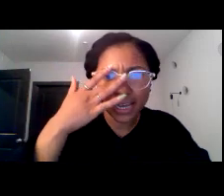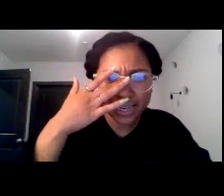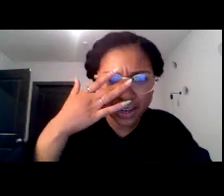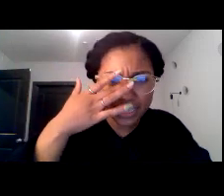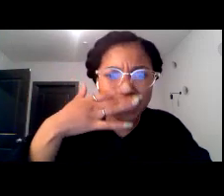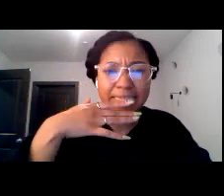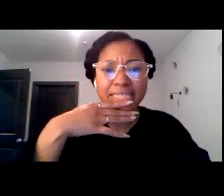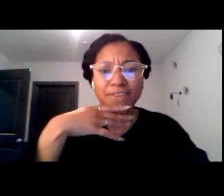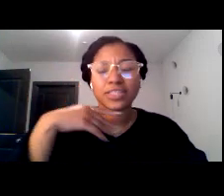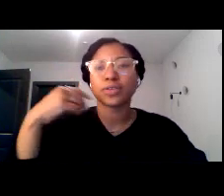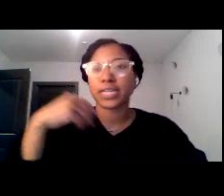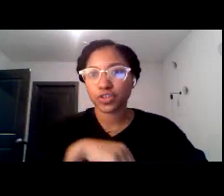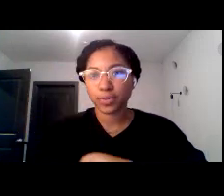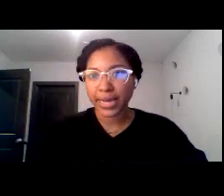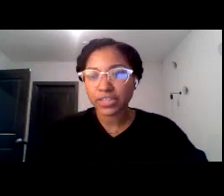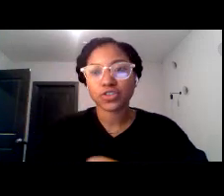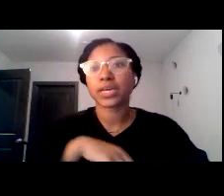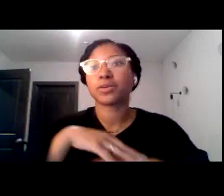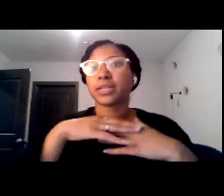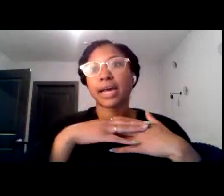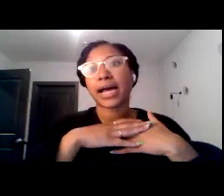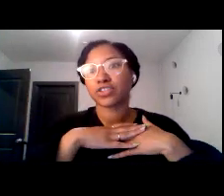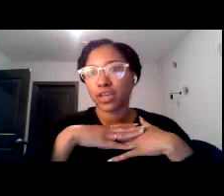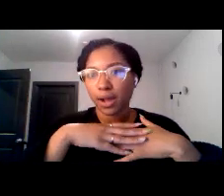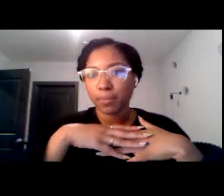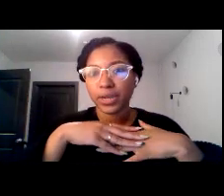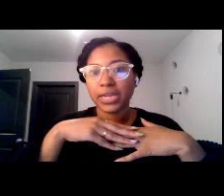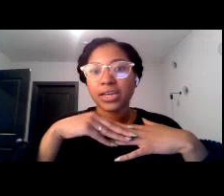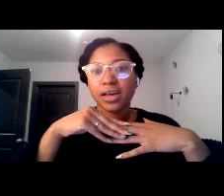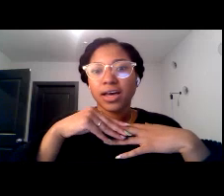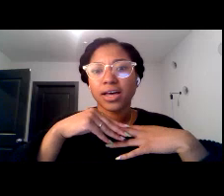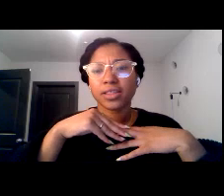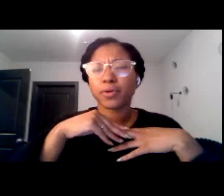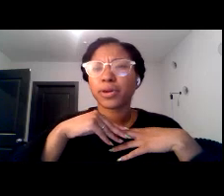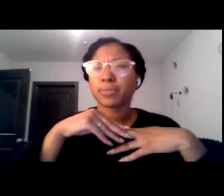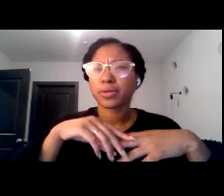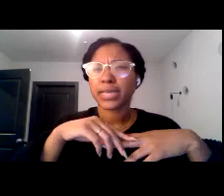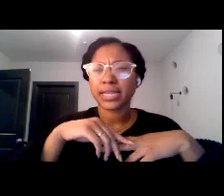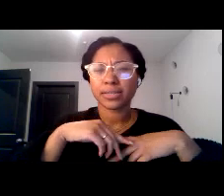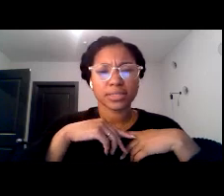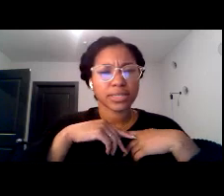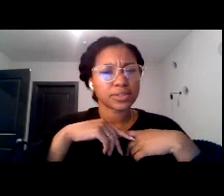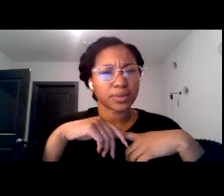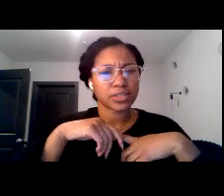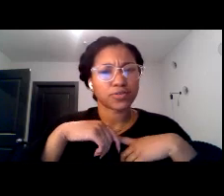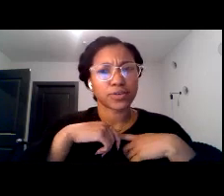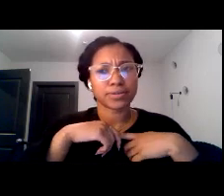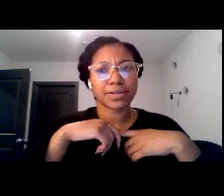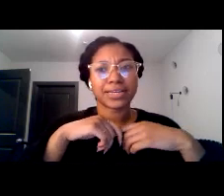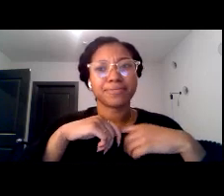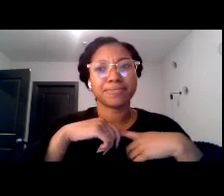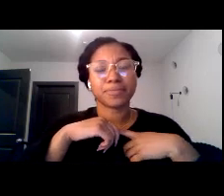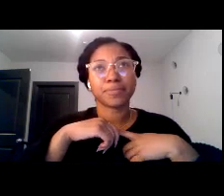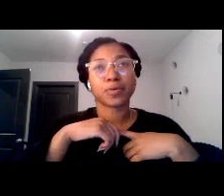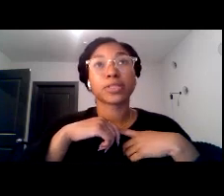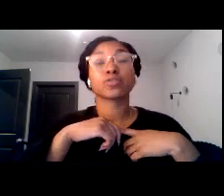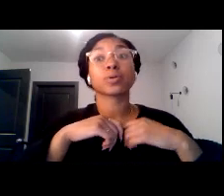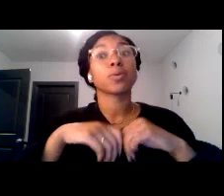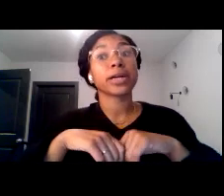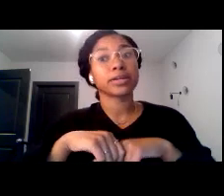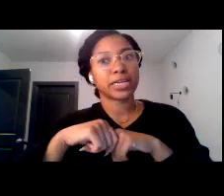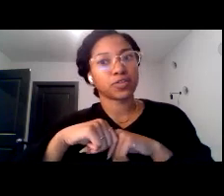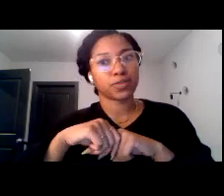significant non-CNCS funds, so that's your match, so that you can actually operate the program, though that there is no match for,